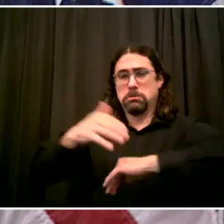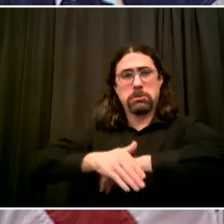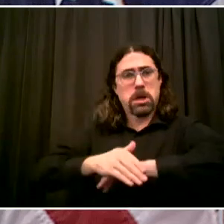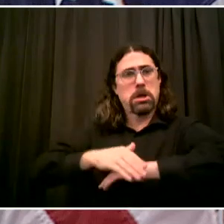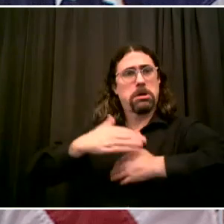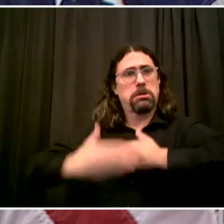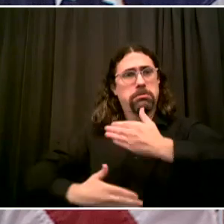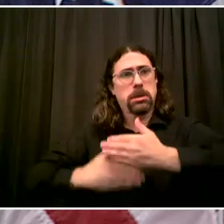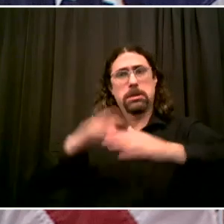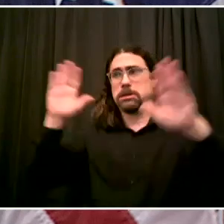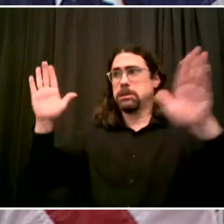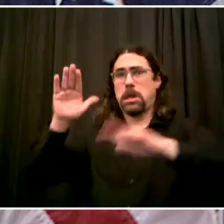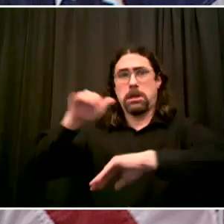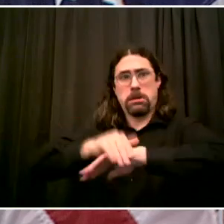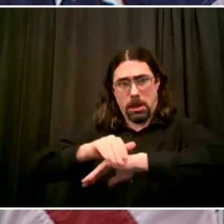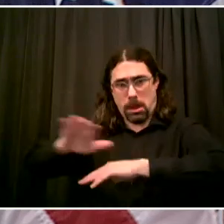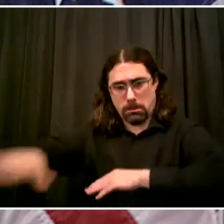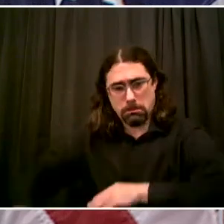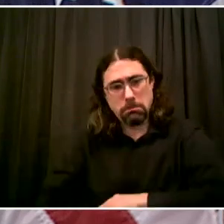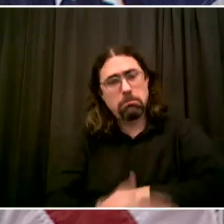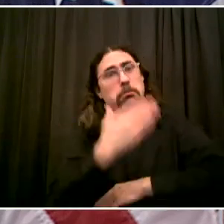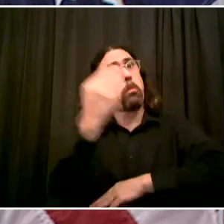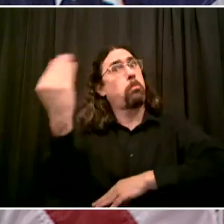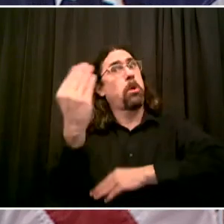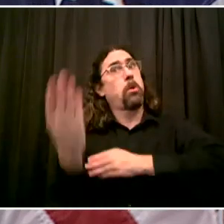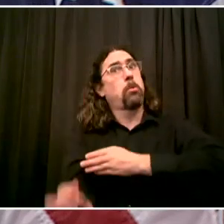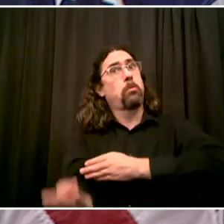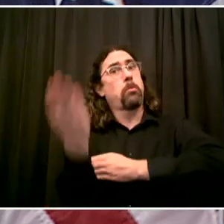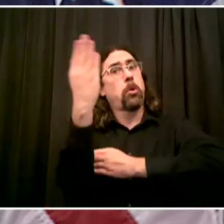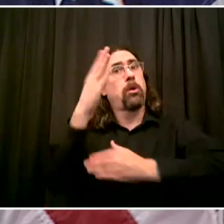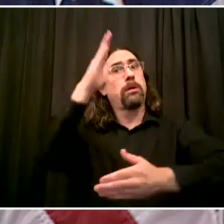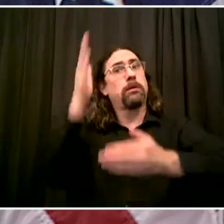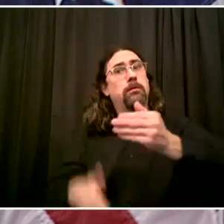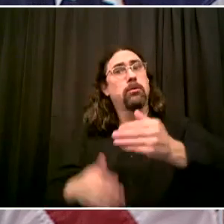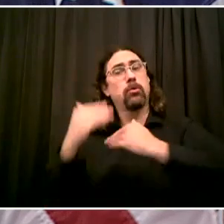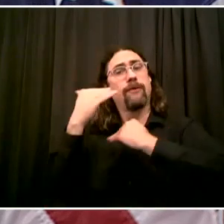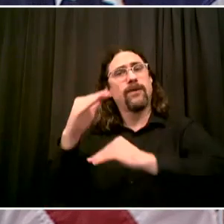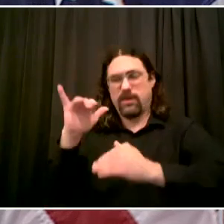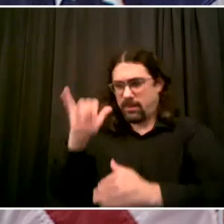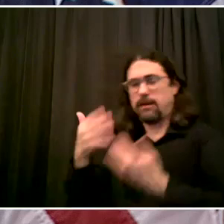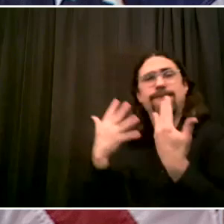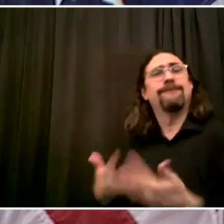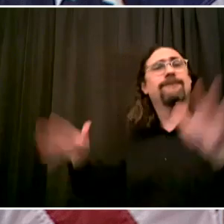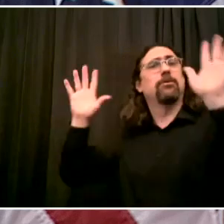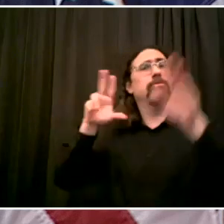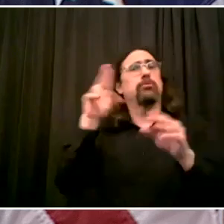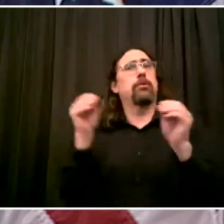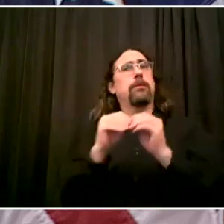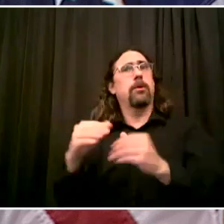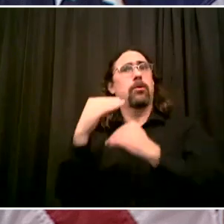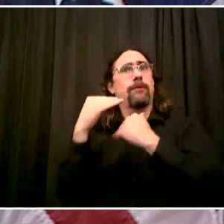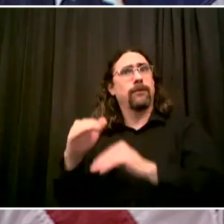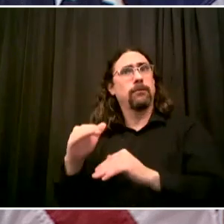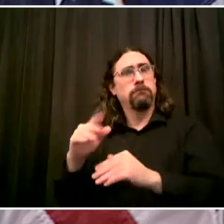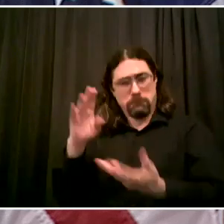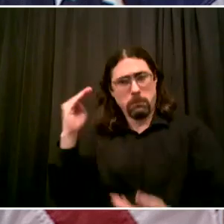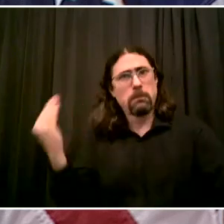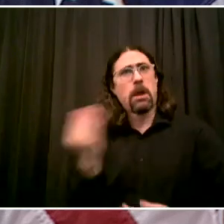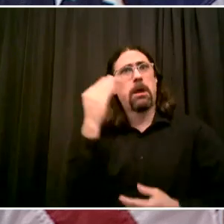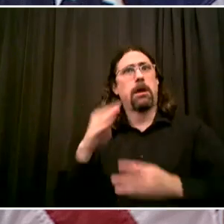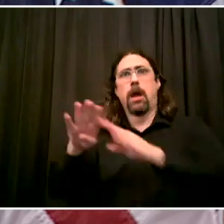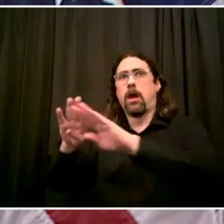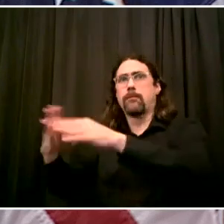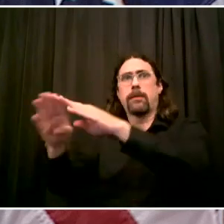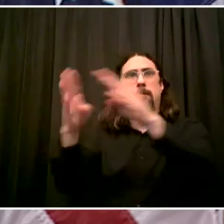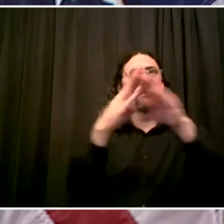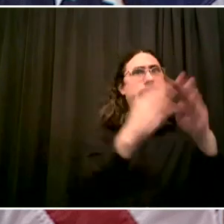is something that the NYPD saw coming, an organization that literally was encouraging violence. And